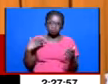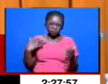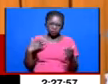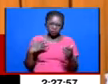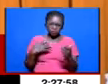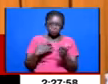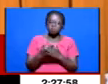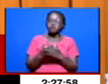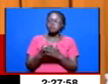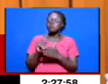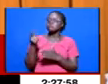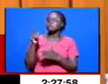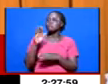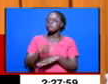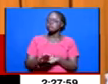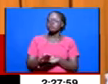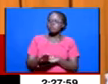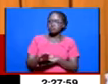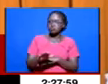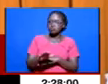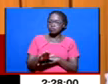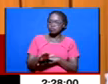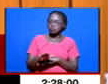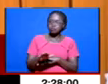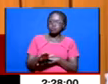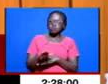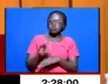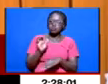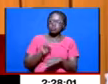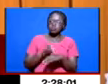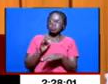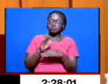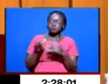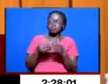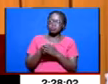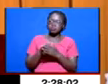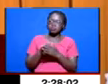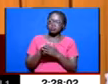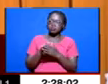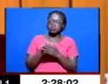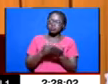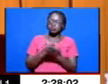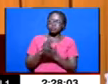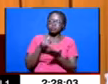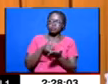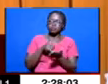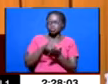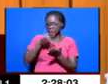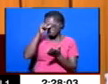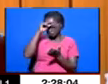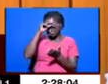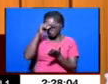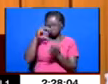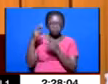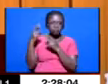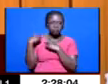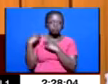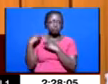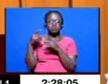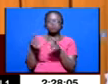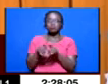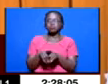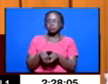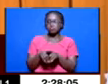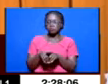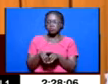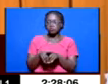The first step had a domino effect, and throughout he was involved, and the government's role was